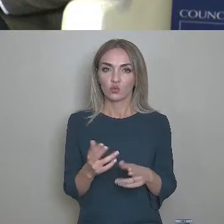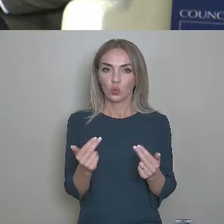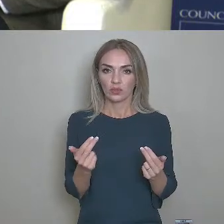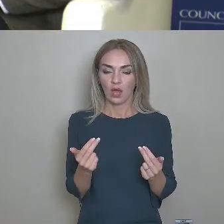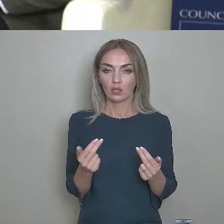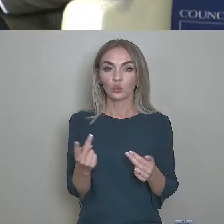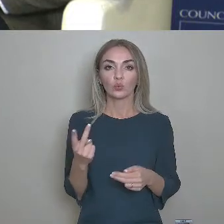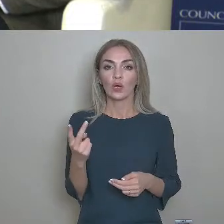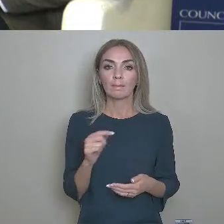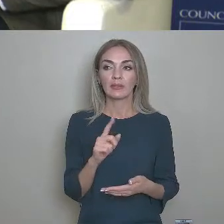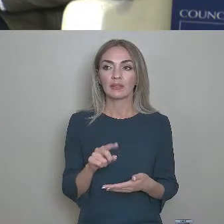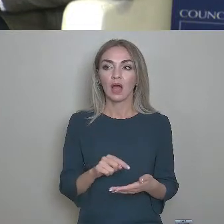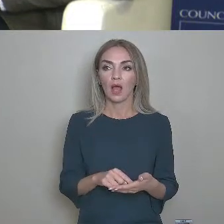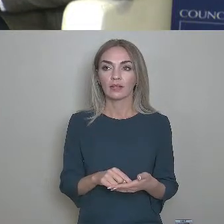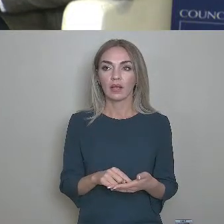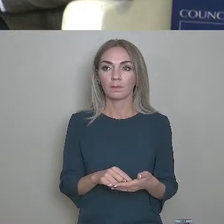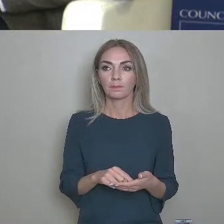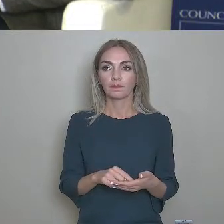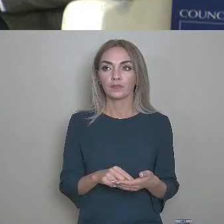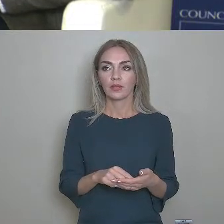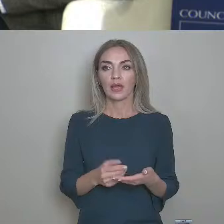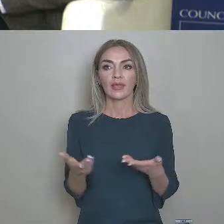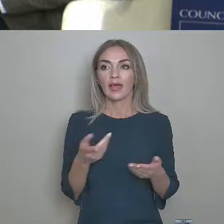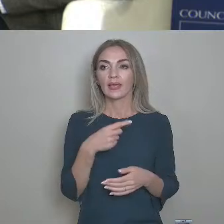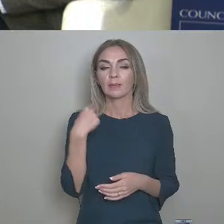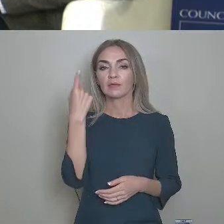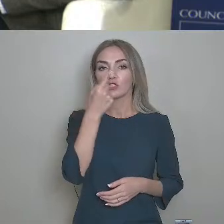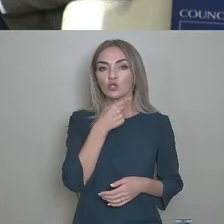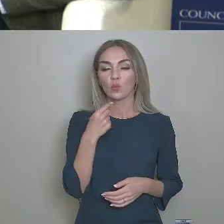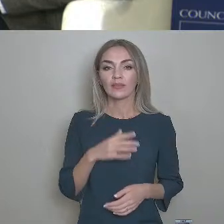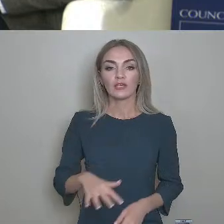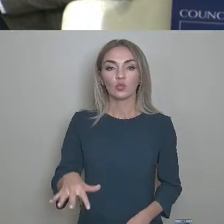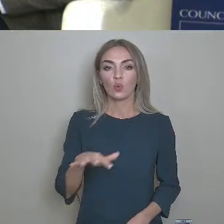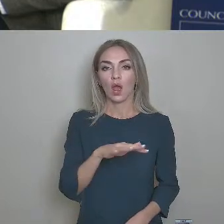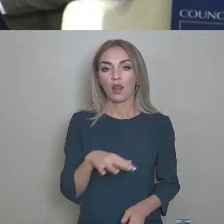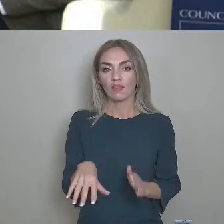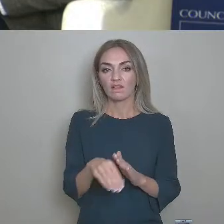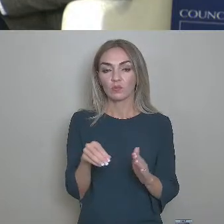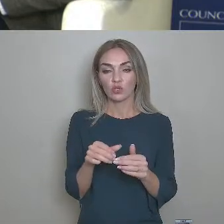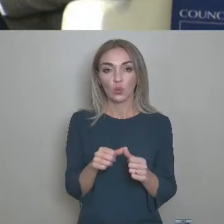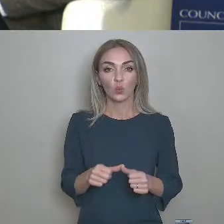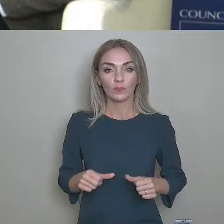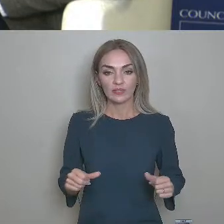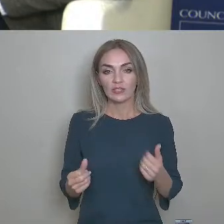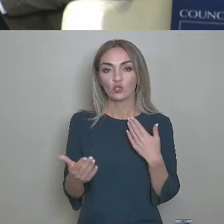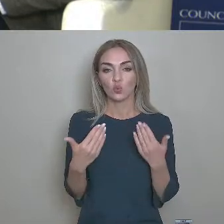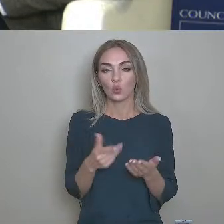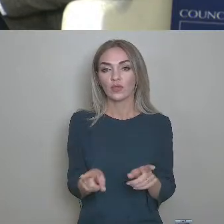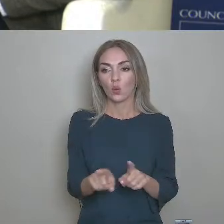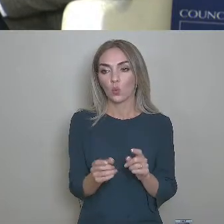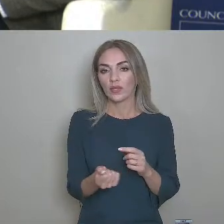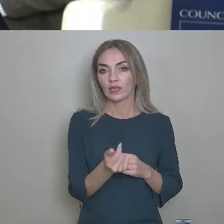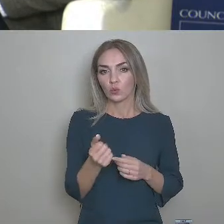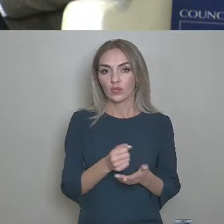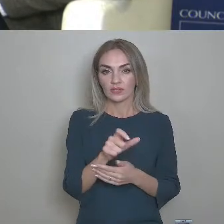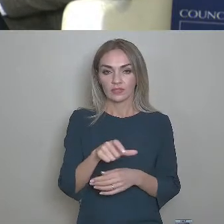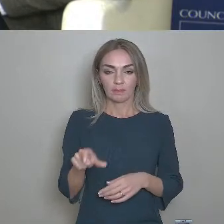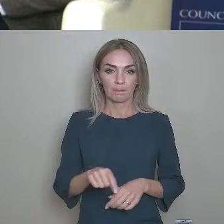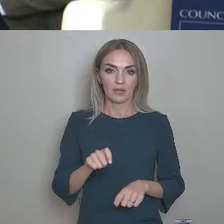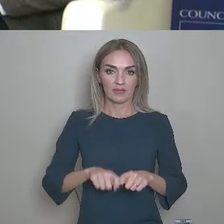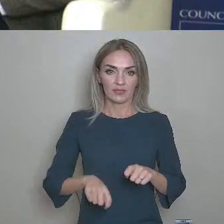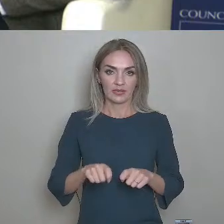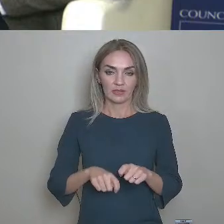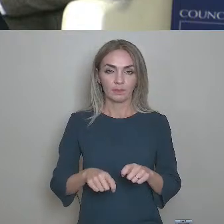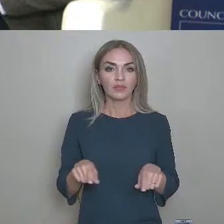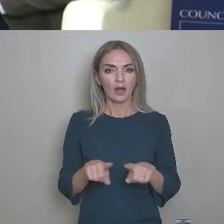misstates in the statement, then the person shouldn't face any liability. So again, the question here is with the number of the candidates, how